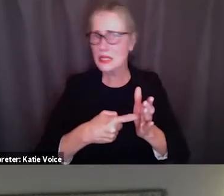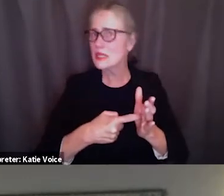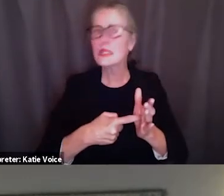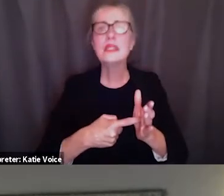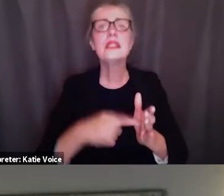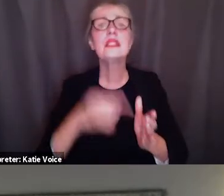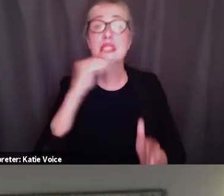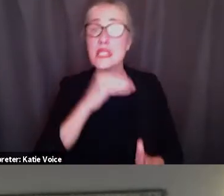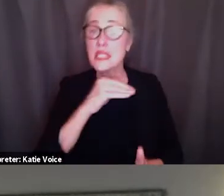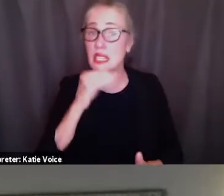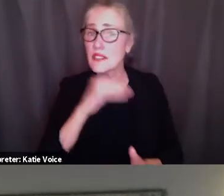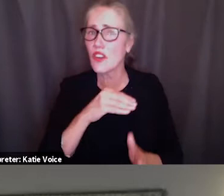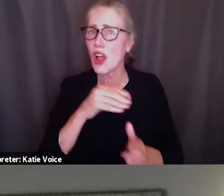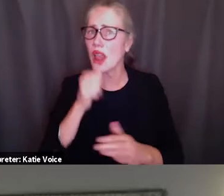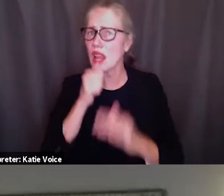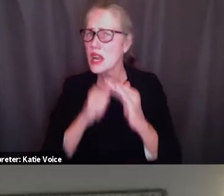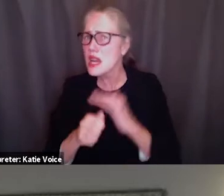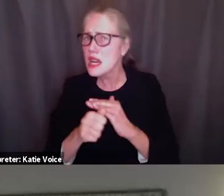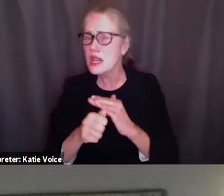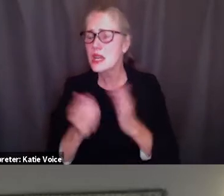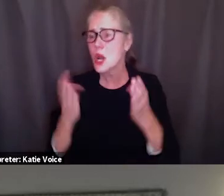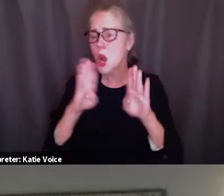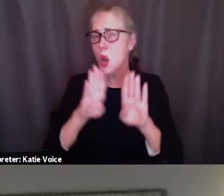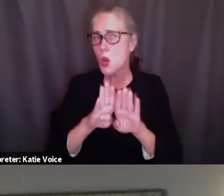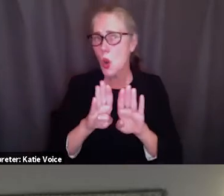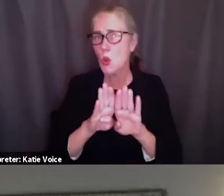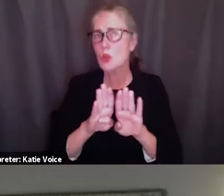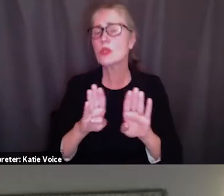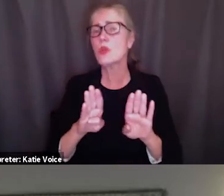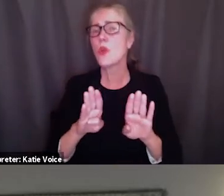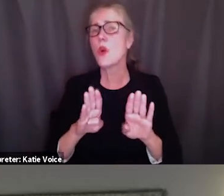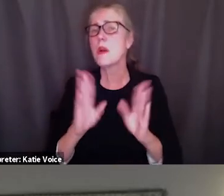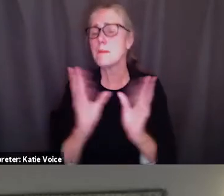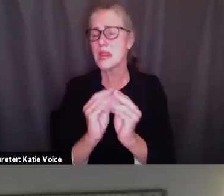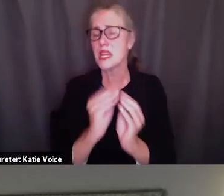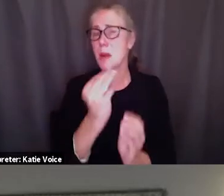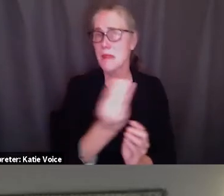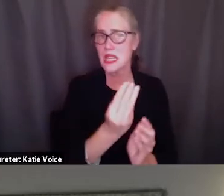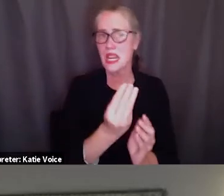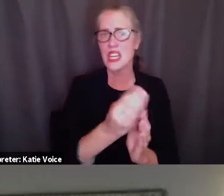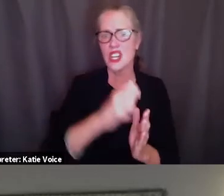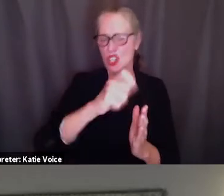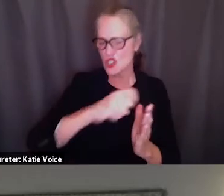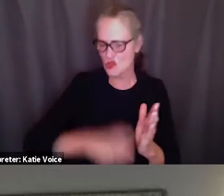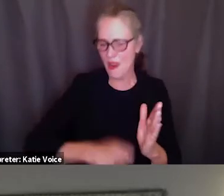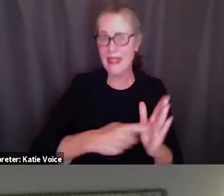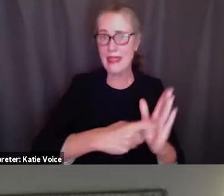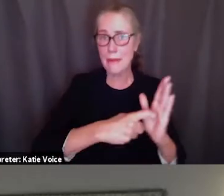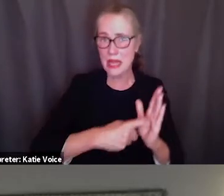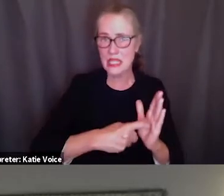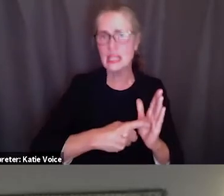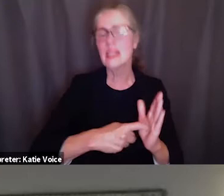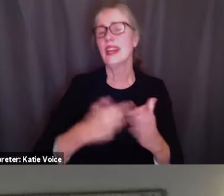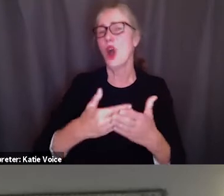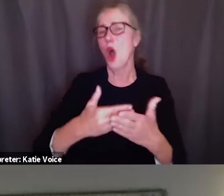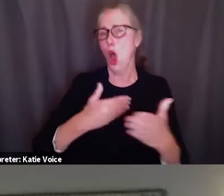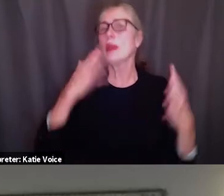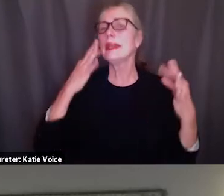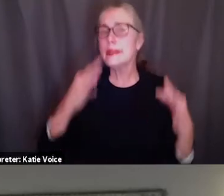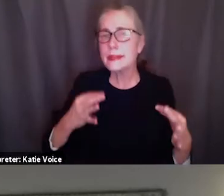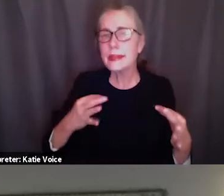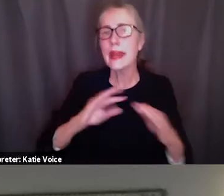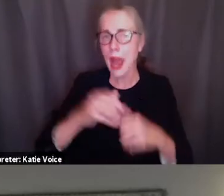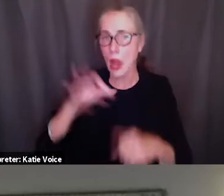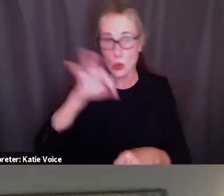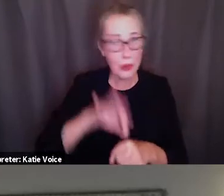deceitful. There was a closed door meeting on Monday to write up the mandate with a preconceived notion of how the vote would go.